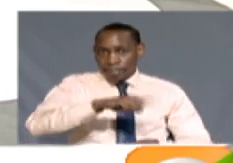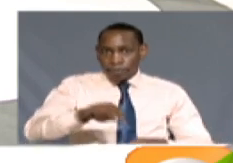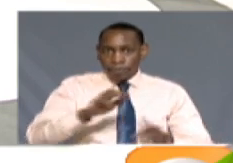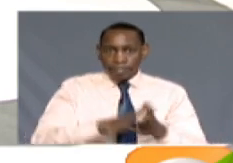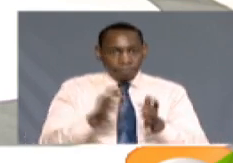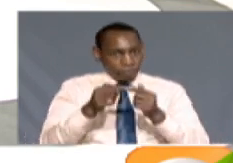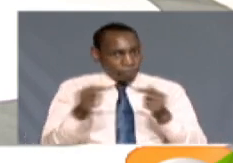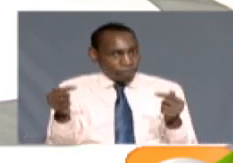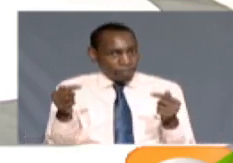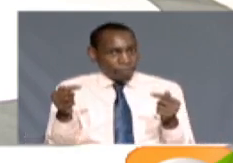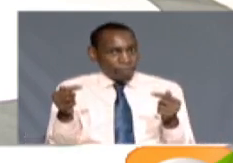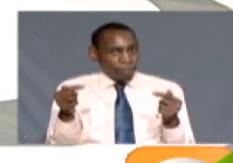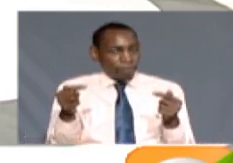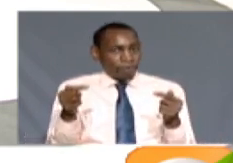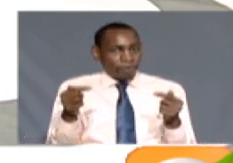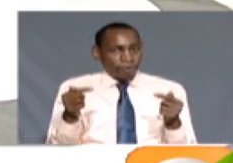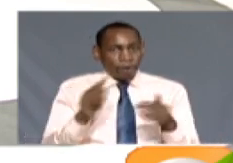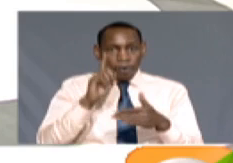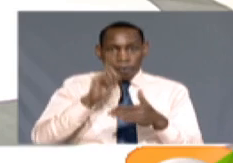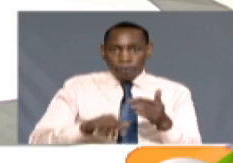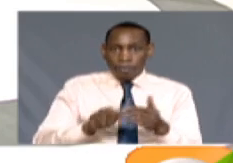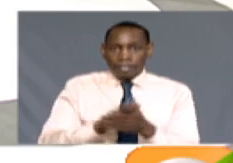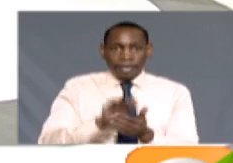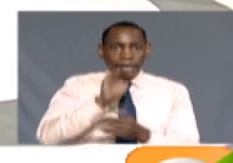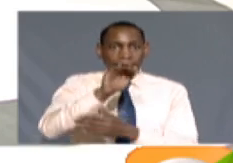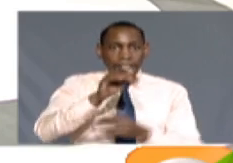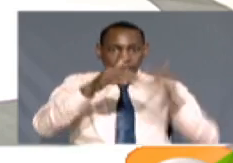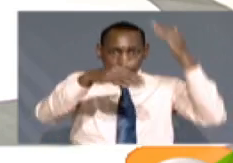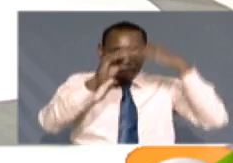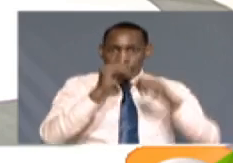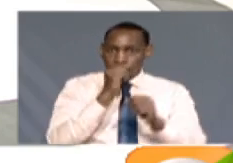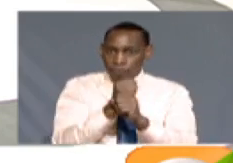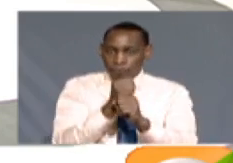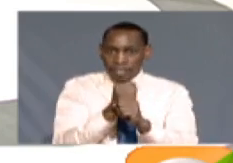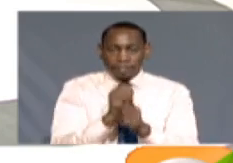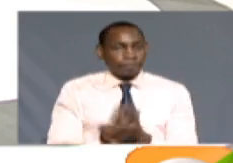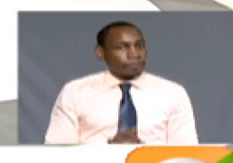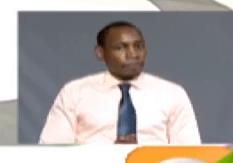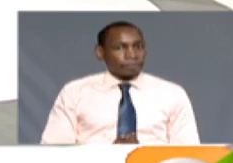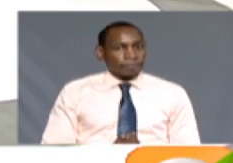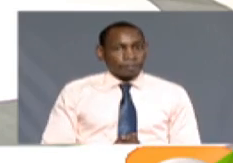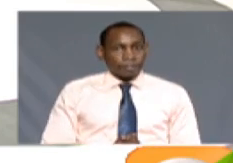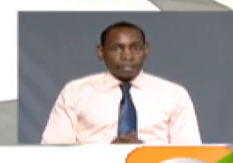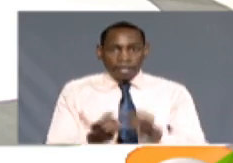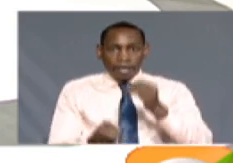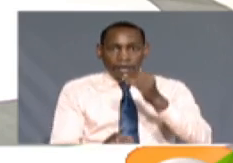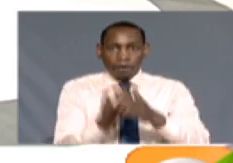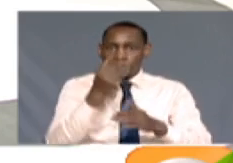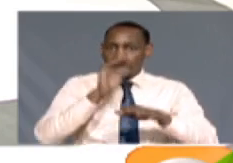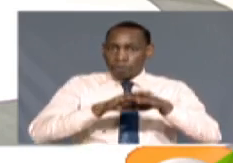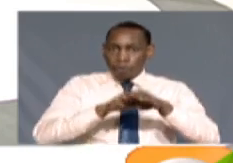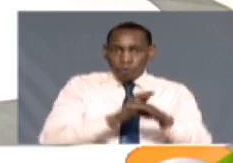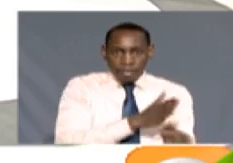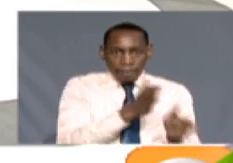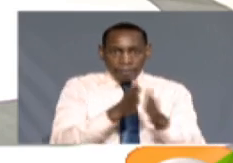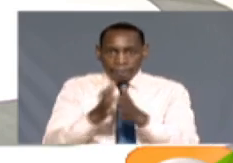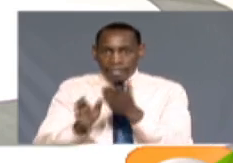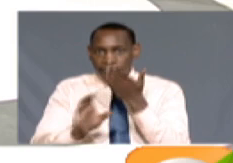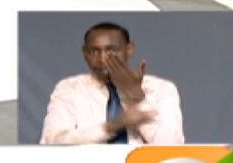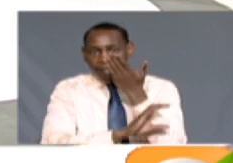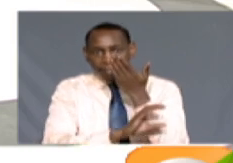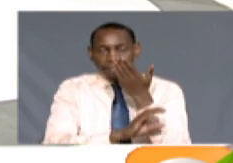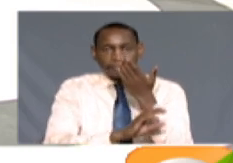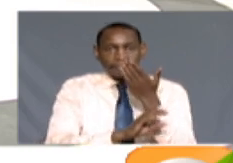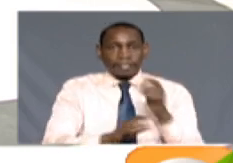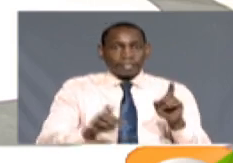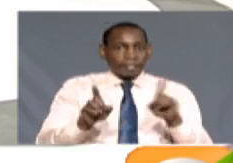contradict what we ask our own professionals to do for us. They come up with very nice plans for the country and what have you.